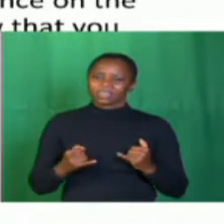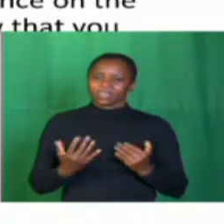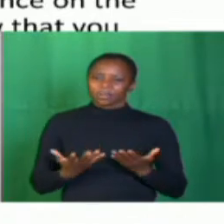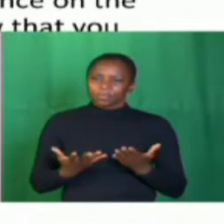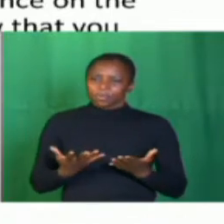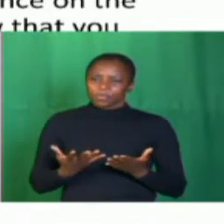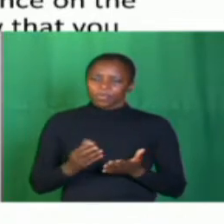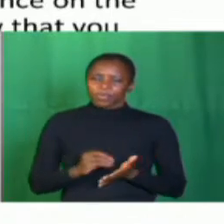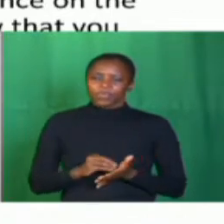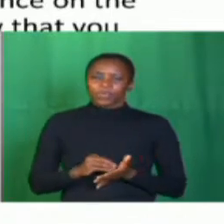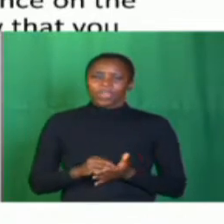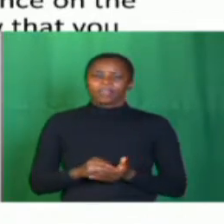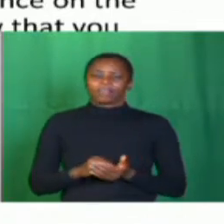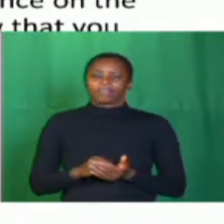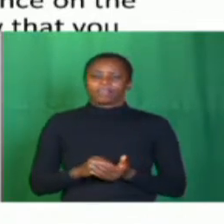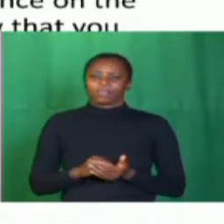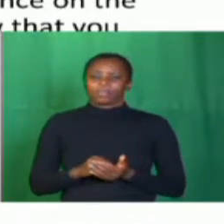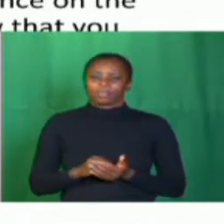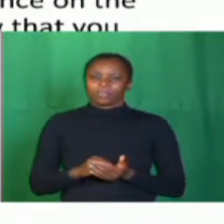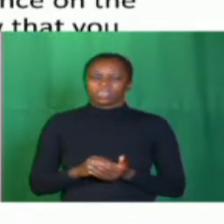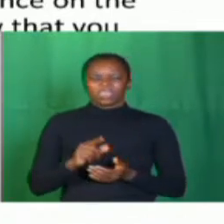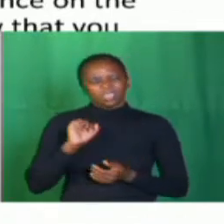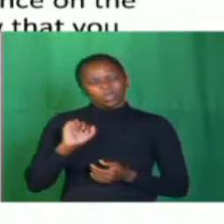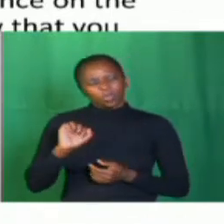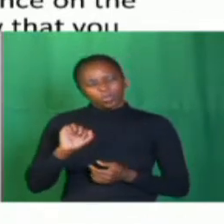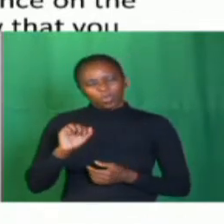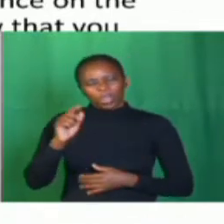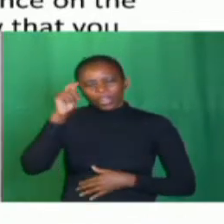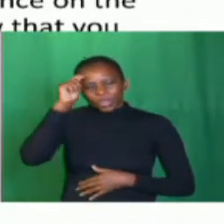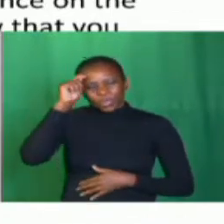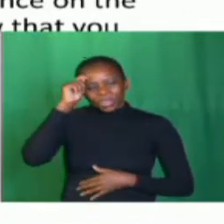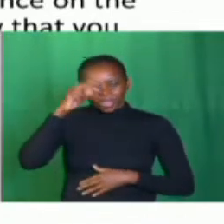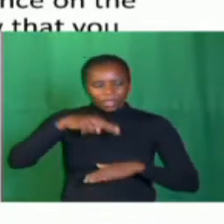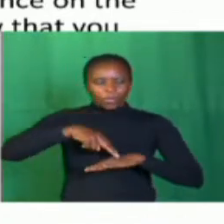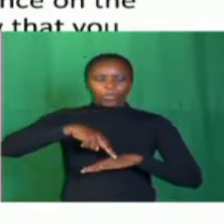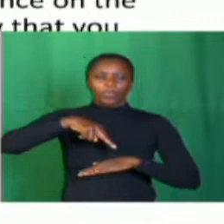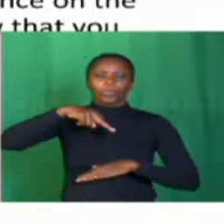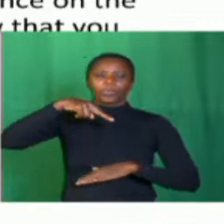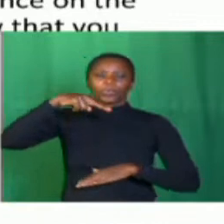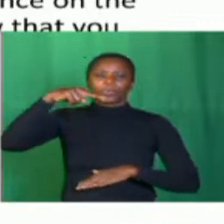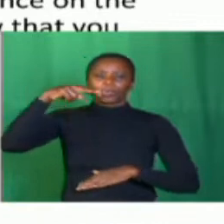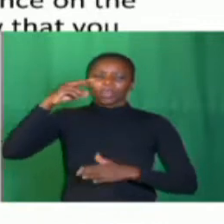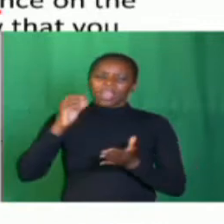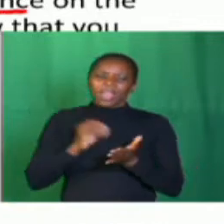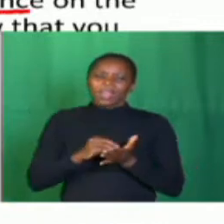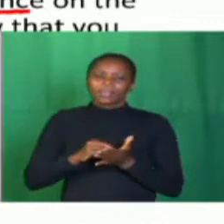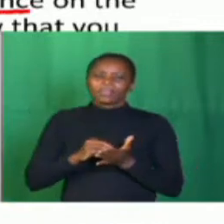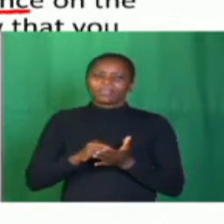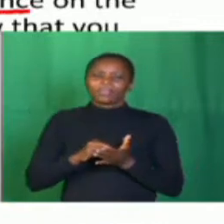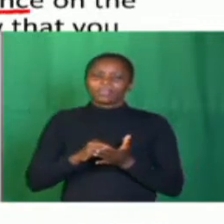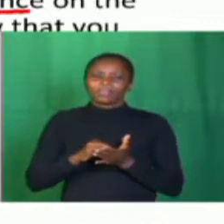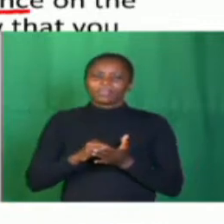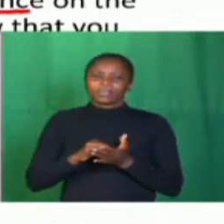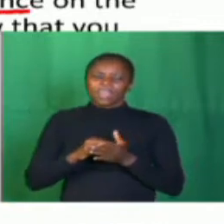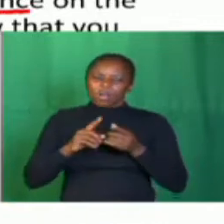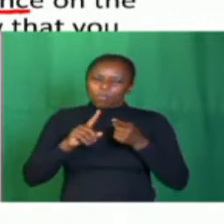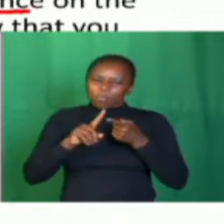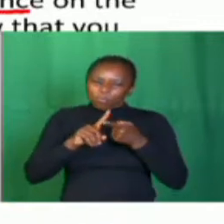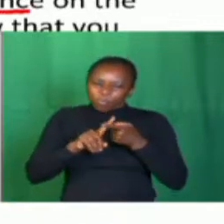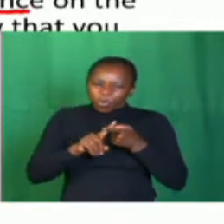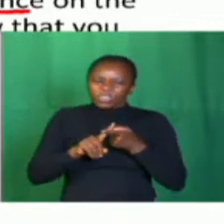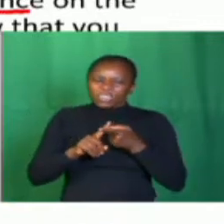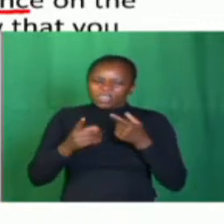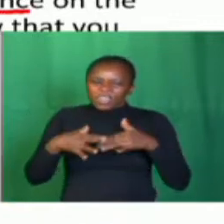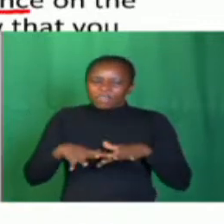have done so much. Do you think the ascension of Jesus has a positive influence on